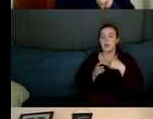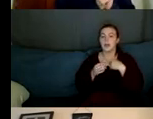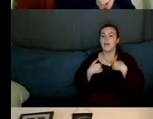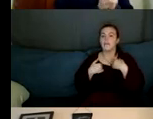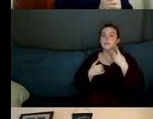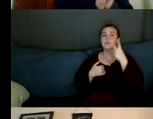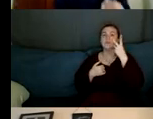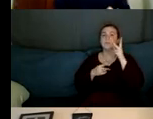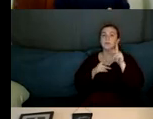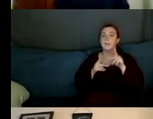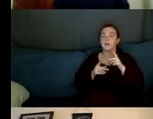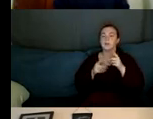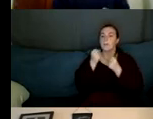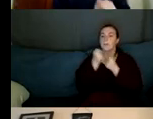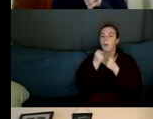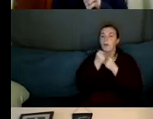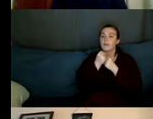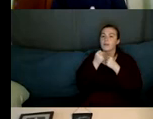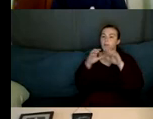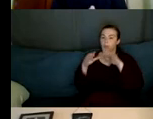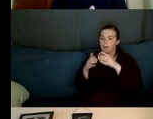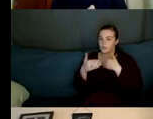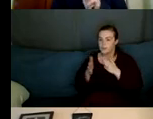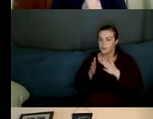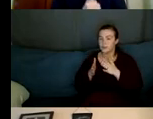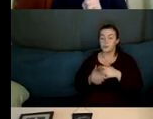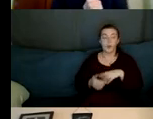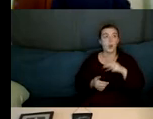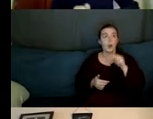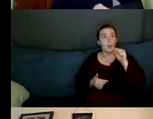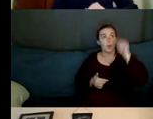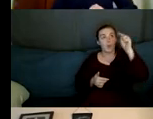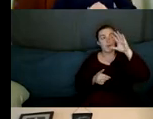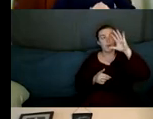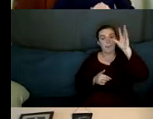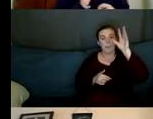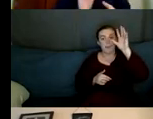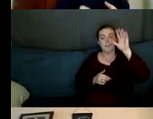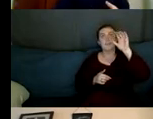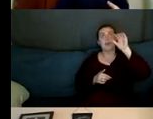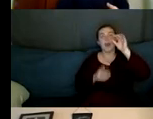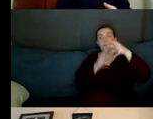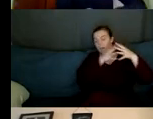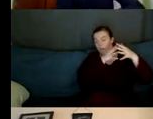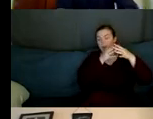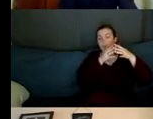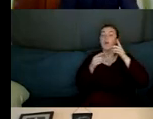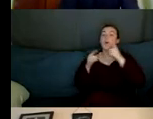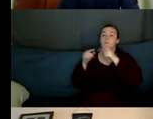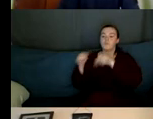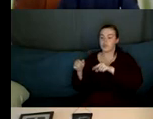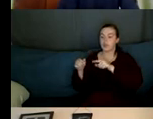supporting classrooms. One is in North America and one is in Australia. So I want things to be in decent